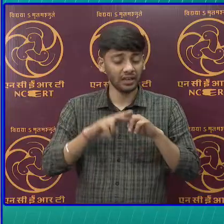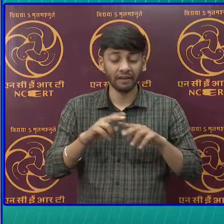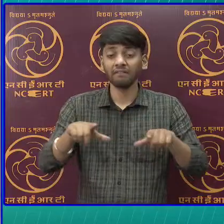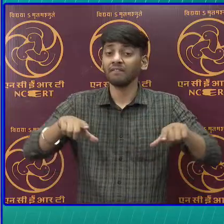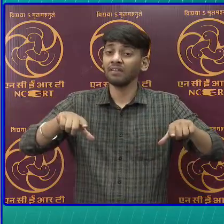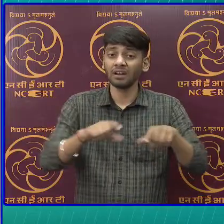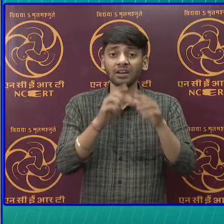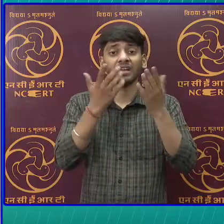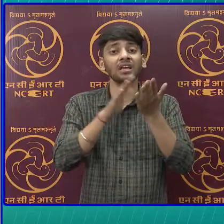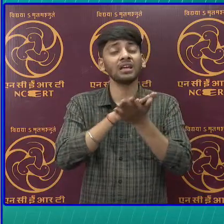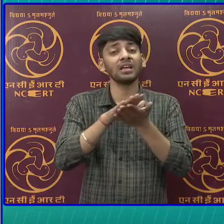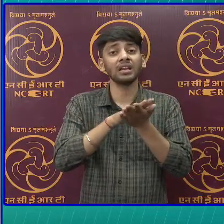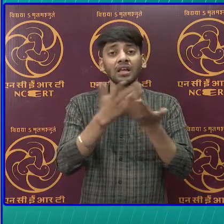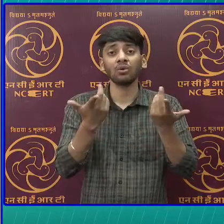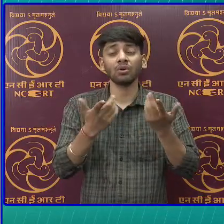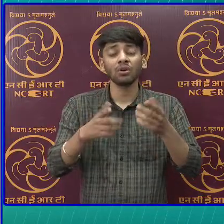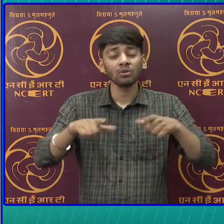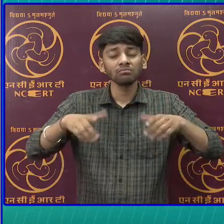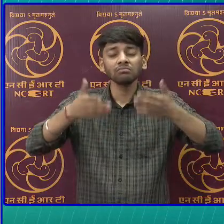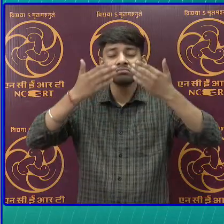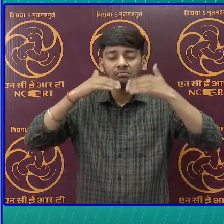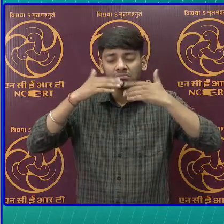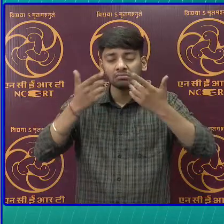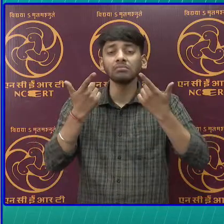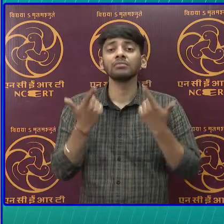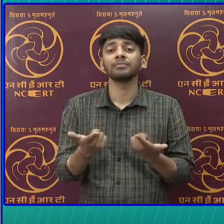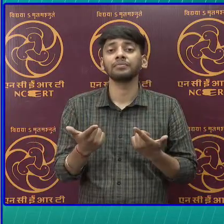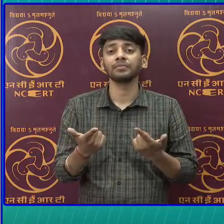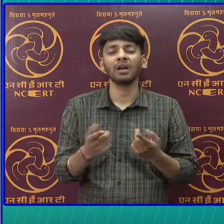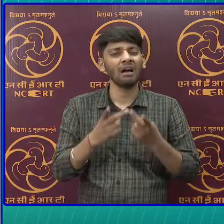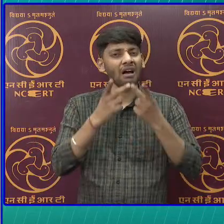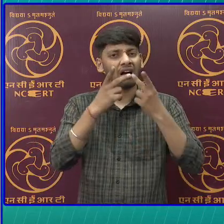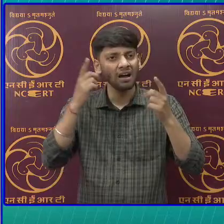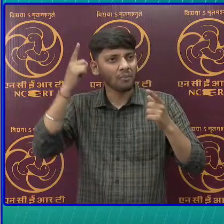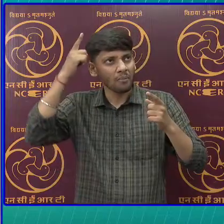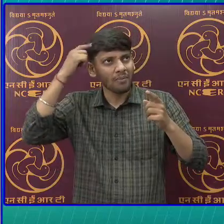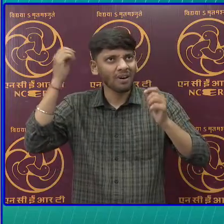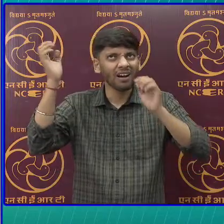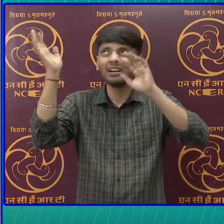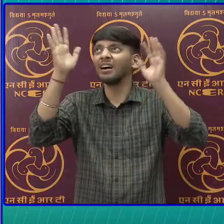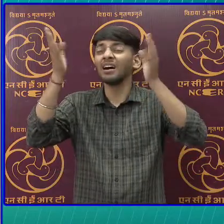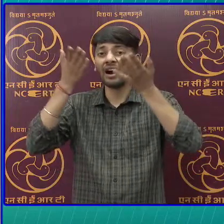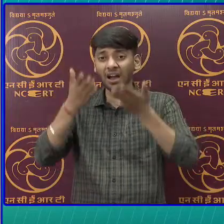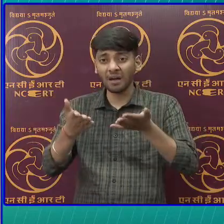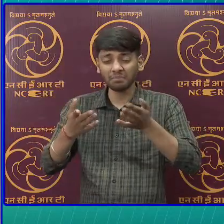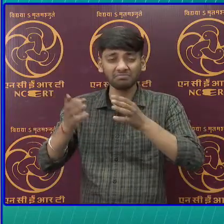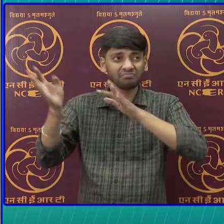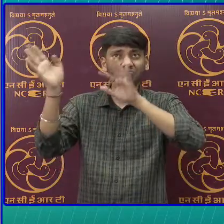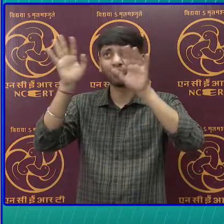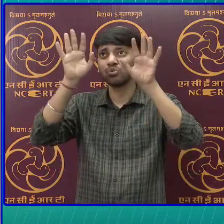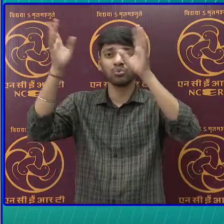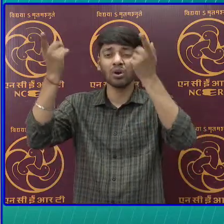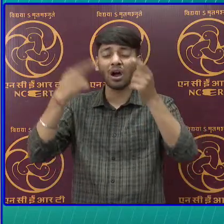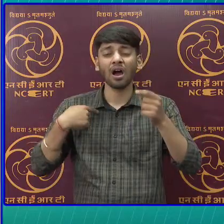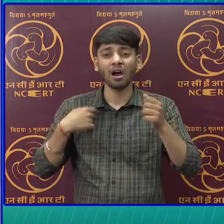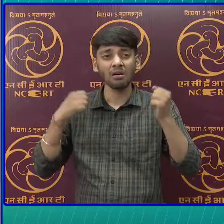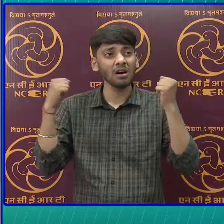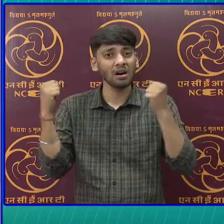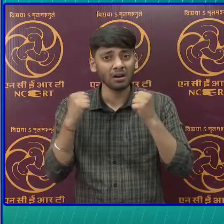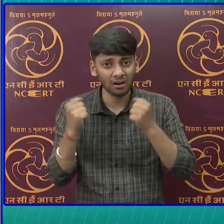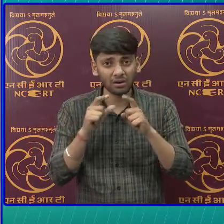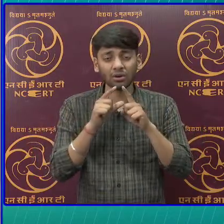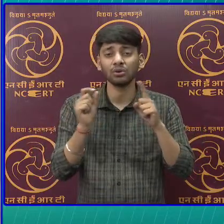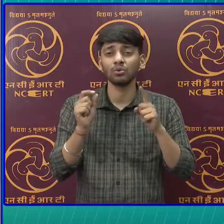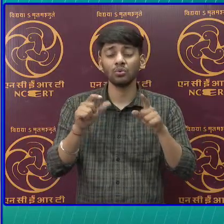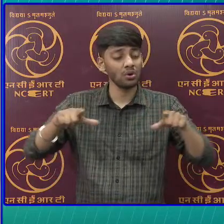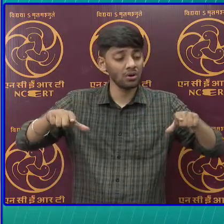current scenario of our world, there's a lot of pollution around us. And we are fighting against pollution, we are fighting